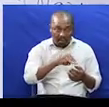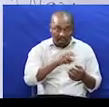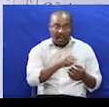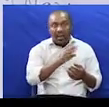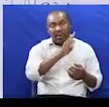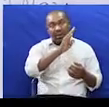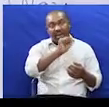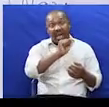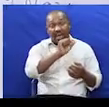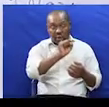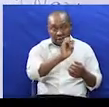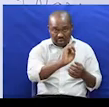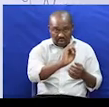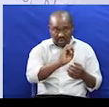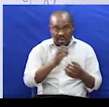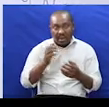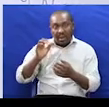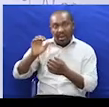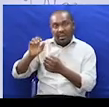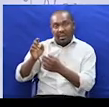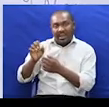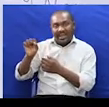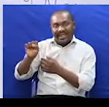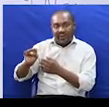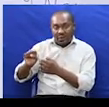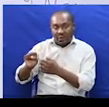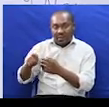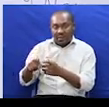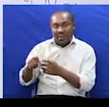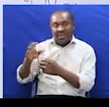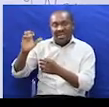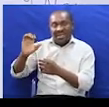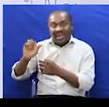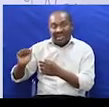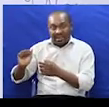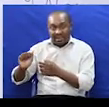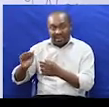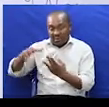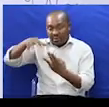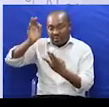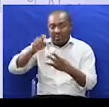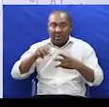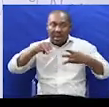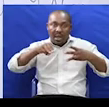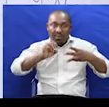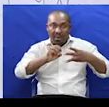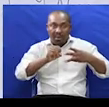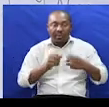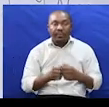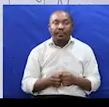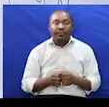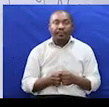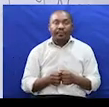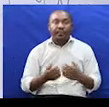titrating those reactants, I must use methyl orange as an indicator. Another question